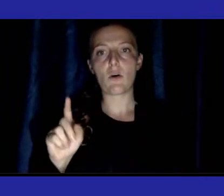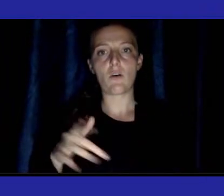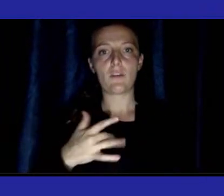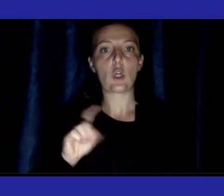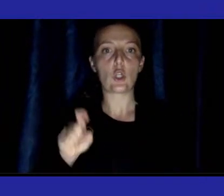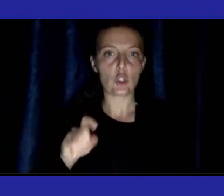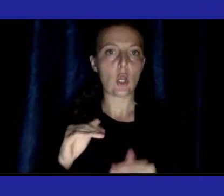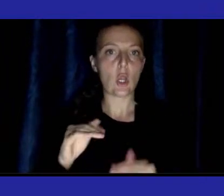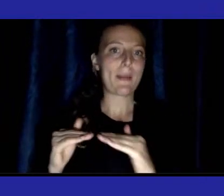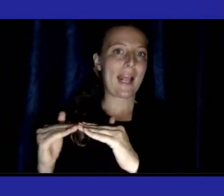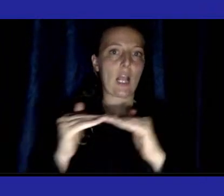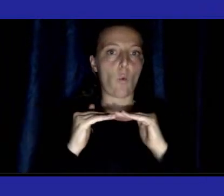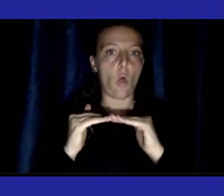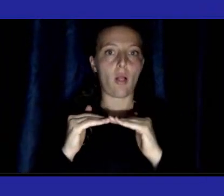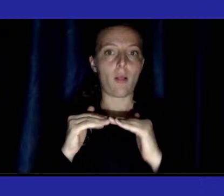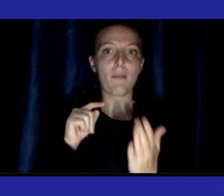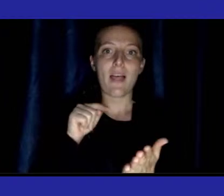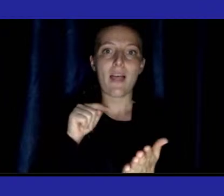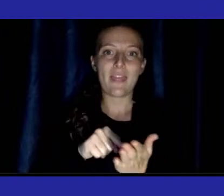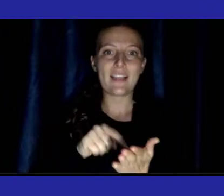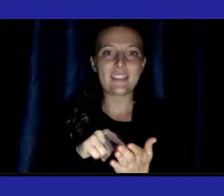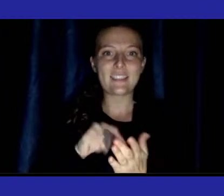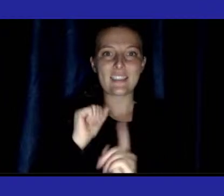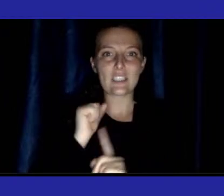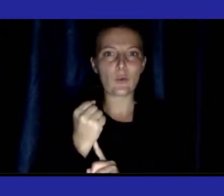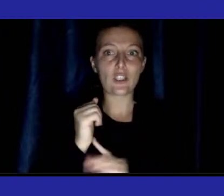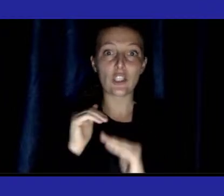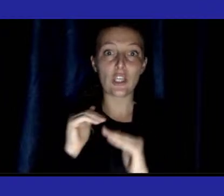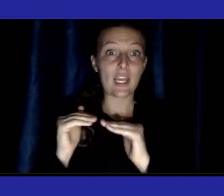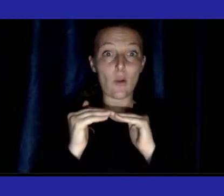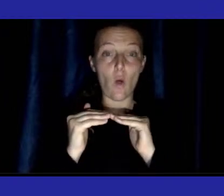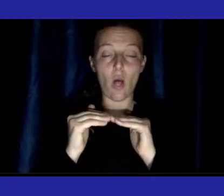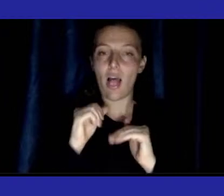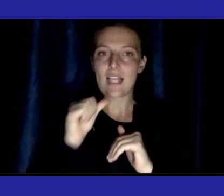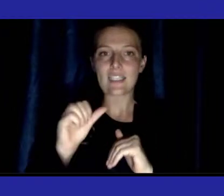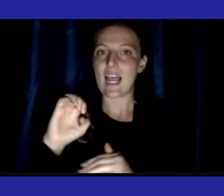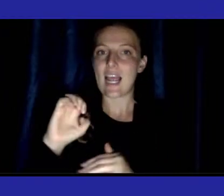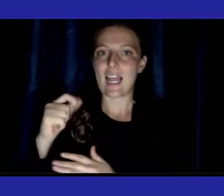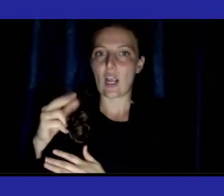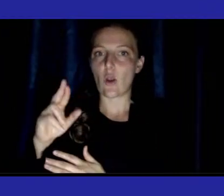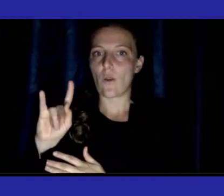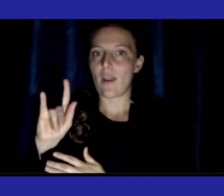where equal is not equitable. Yeah, correct. Yeah.